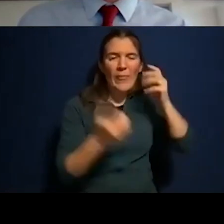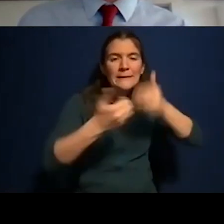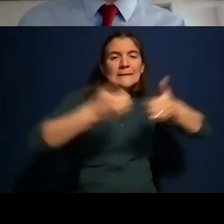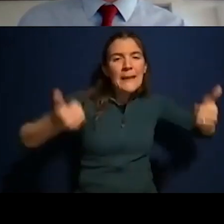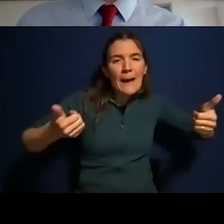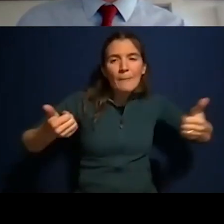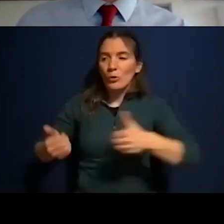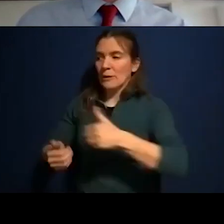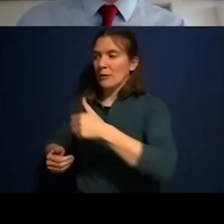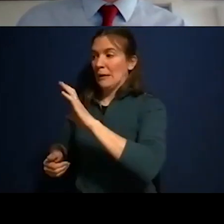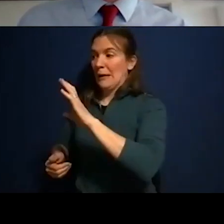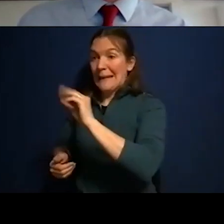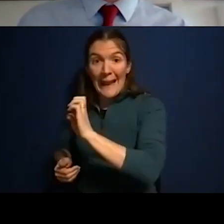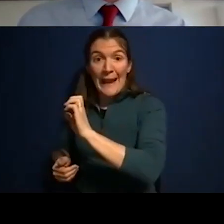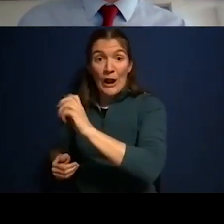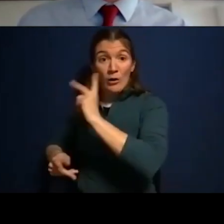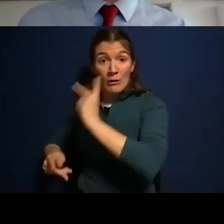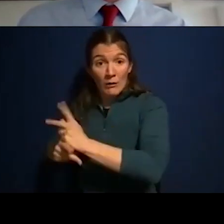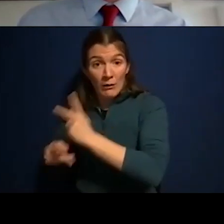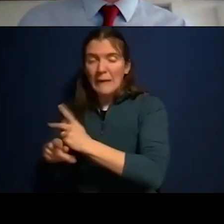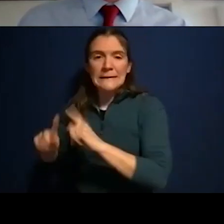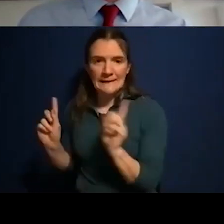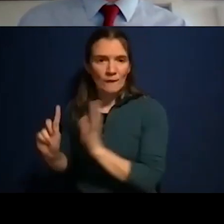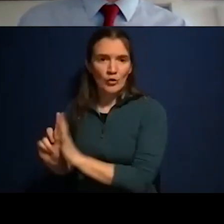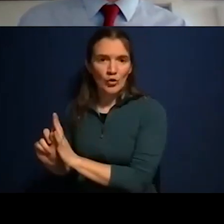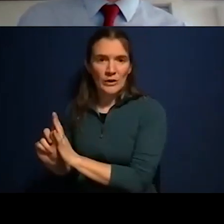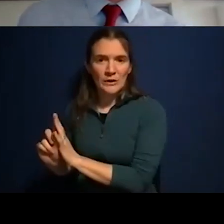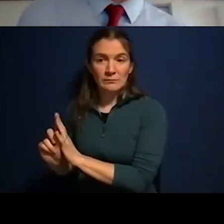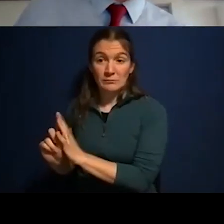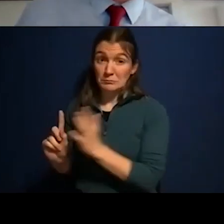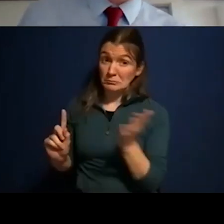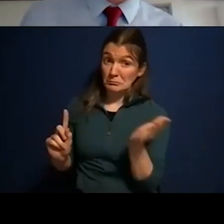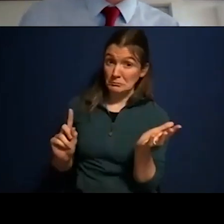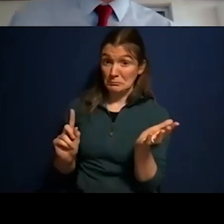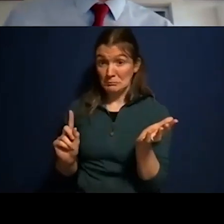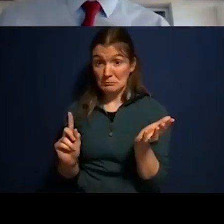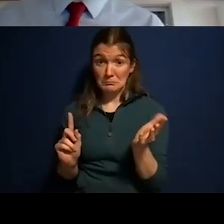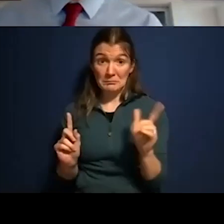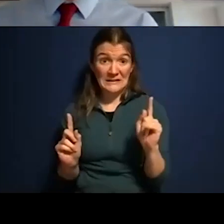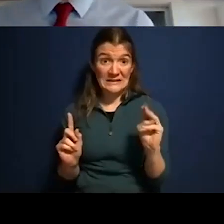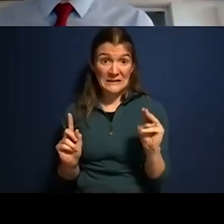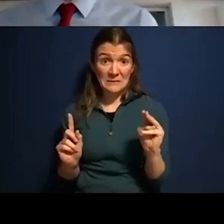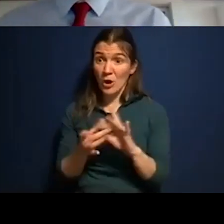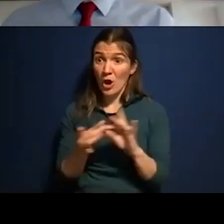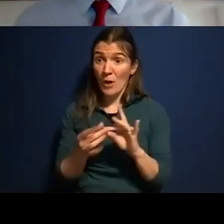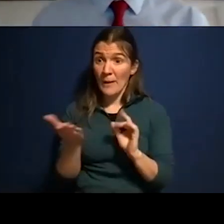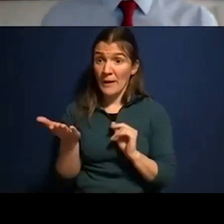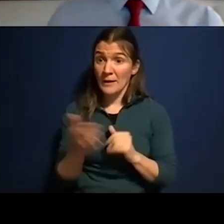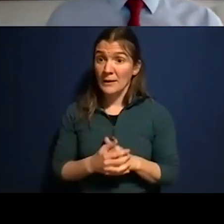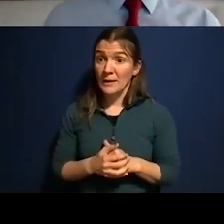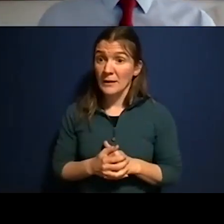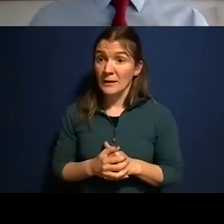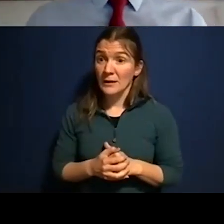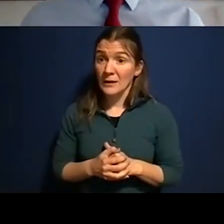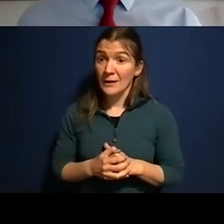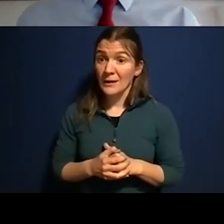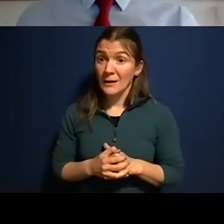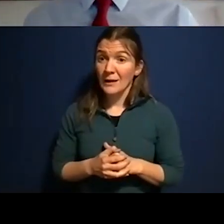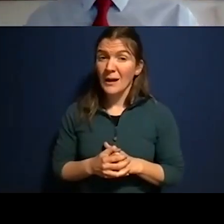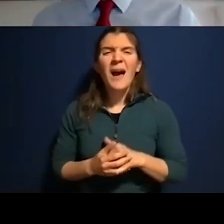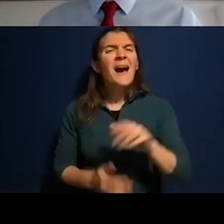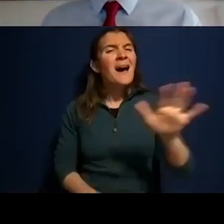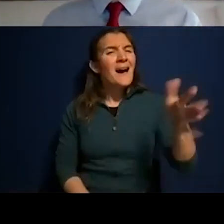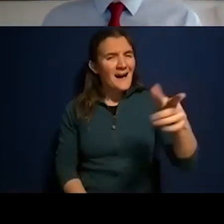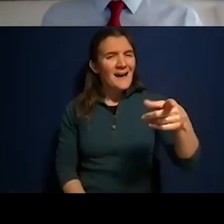the actual dependent care. But Tim, did you have a comment? It's sort of what you